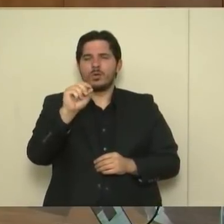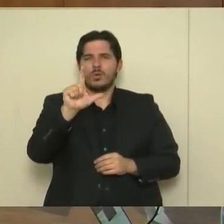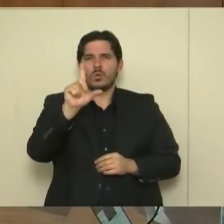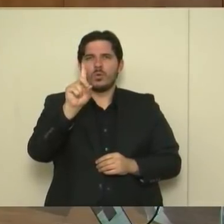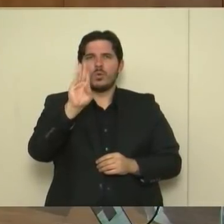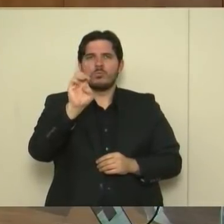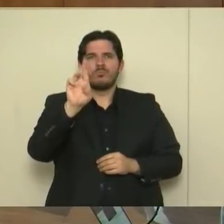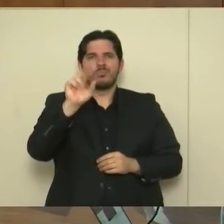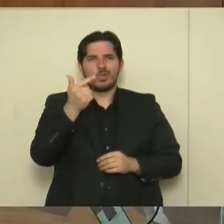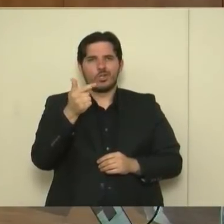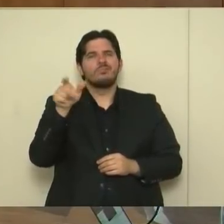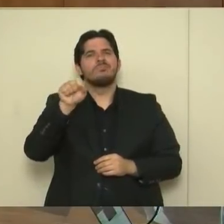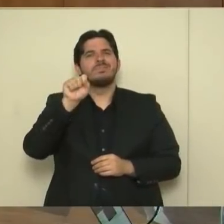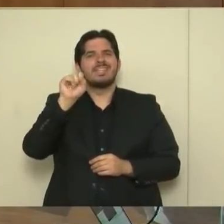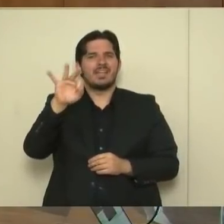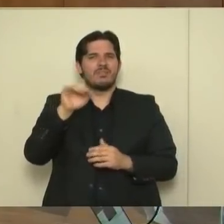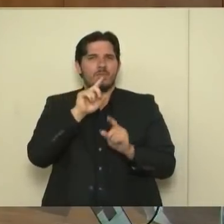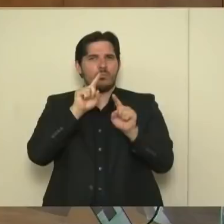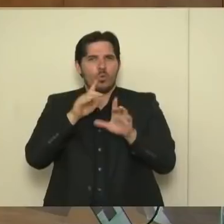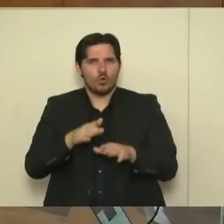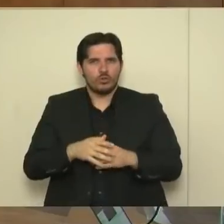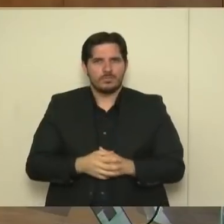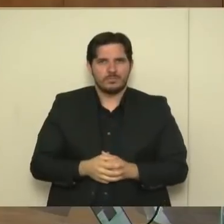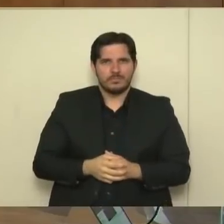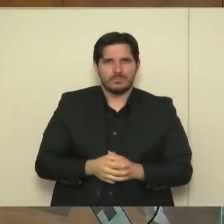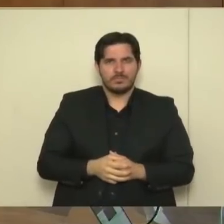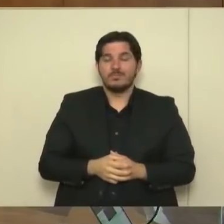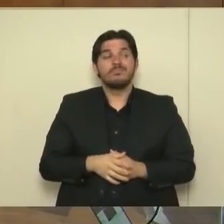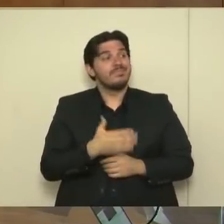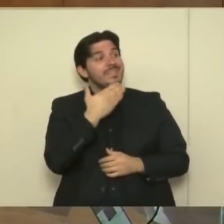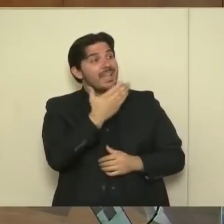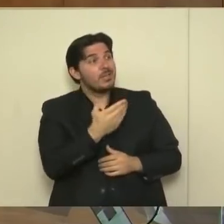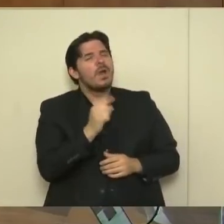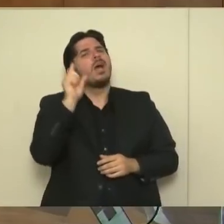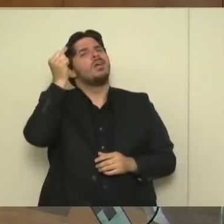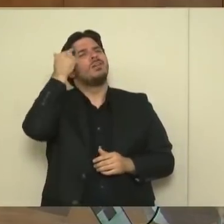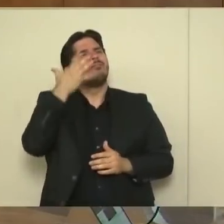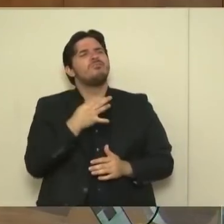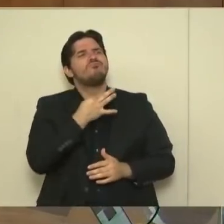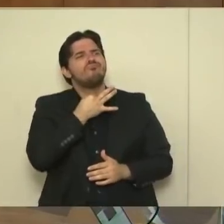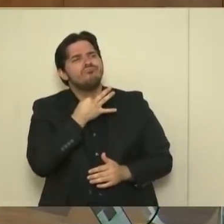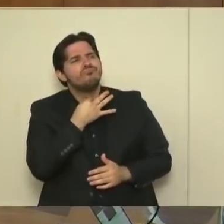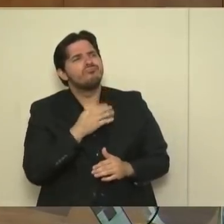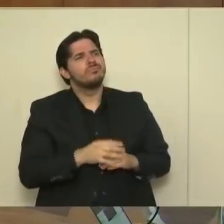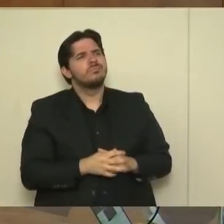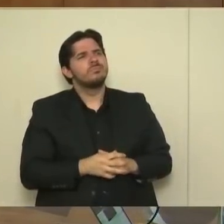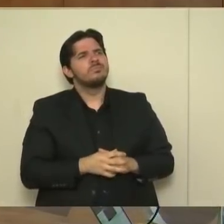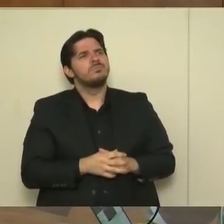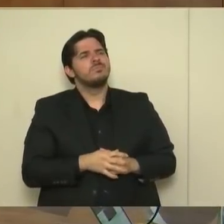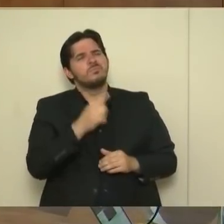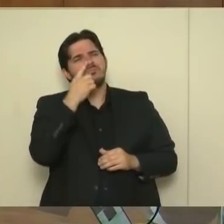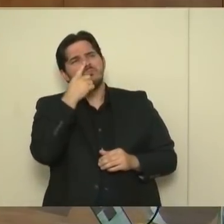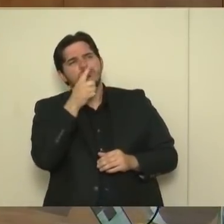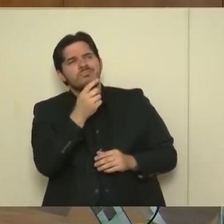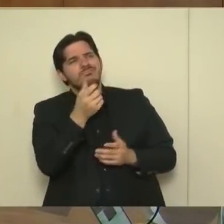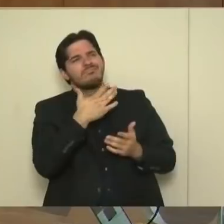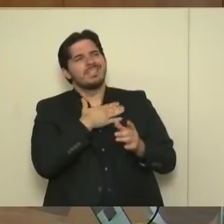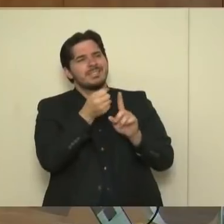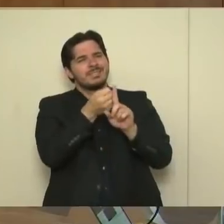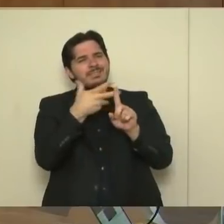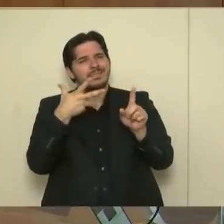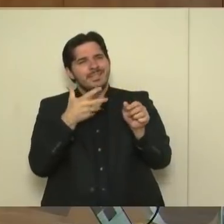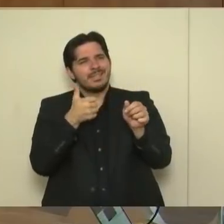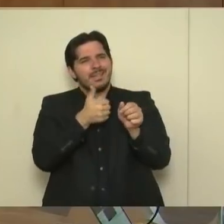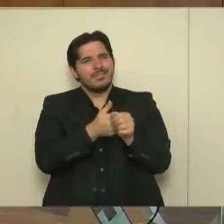unmuted. Go right ahead. Thank you, Nora. Thank you, Governor. Governor, I wondered if you might provide an update information on